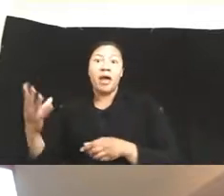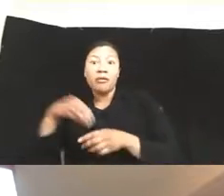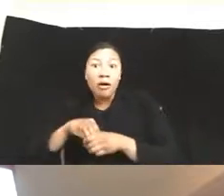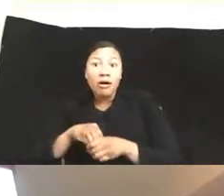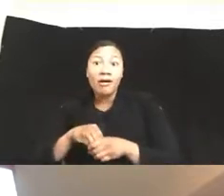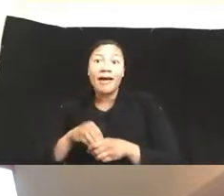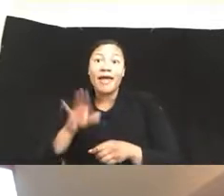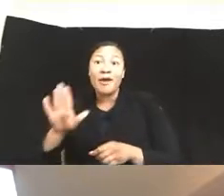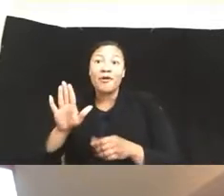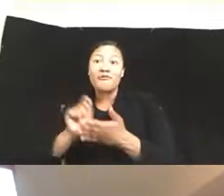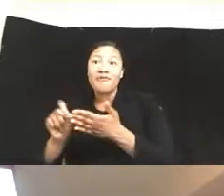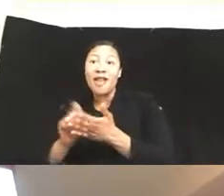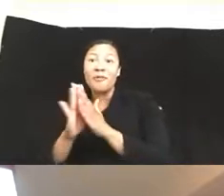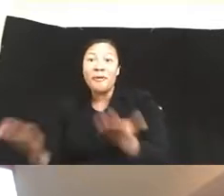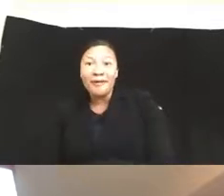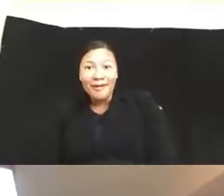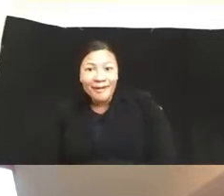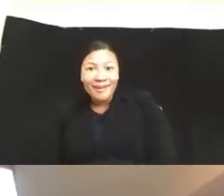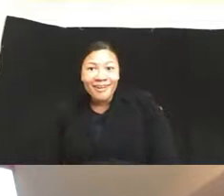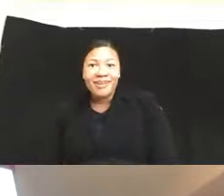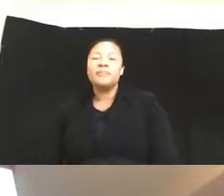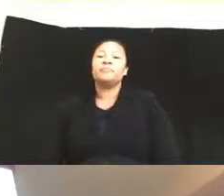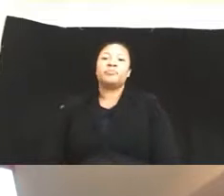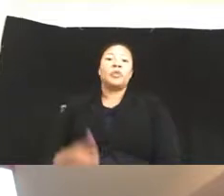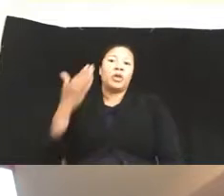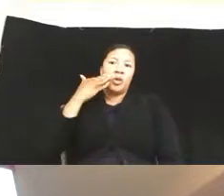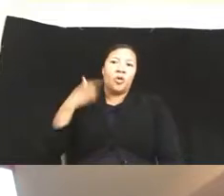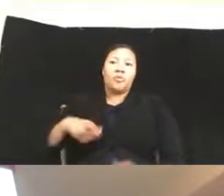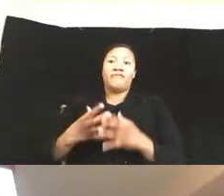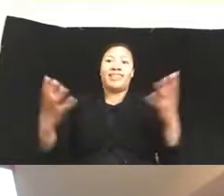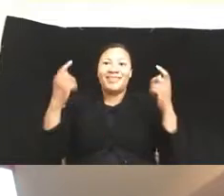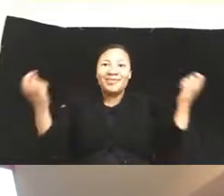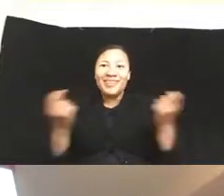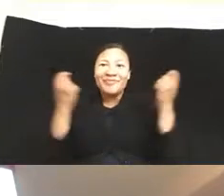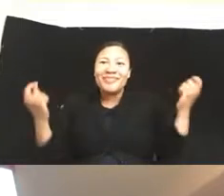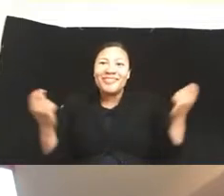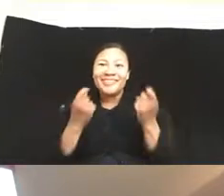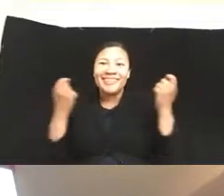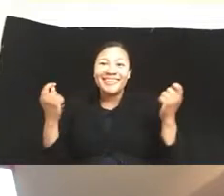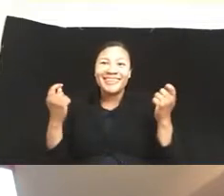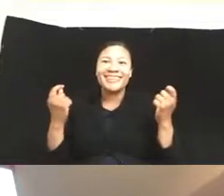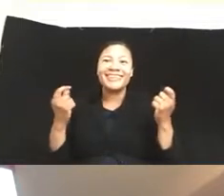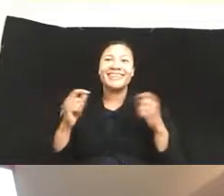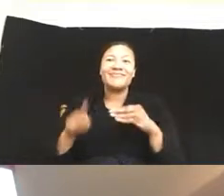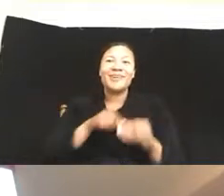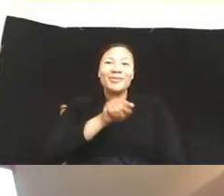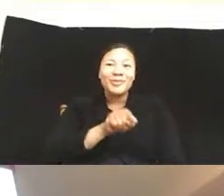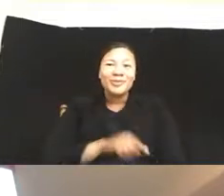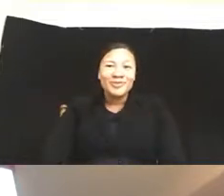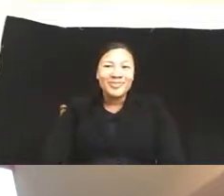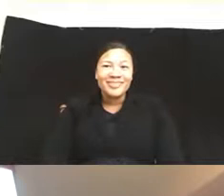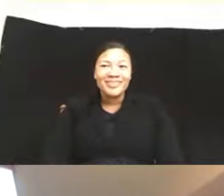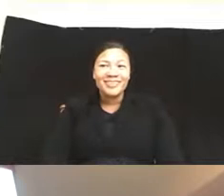so, while I know that we all have a lot to celebrate here at AU in terms of